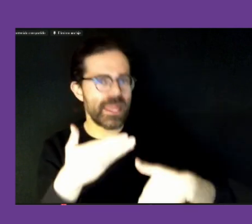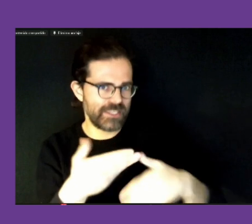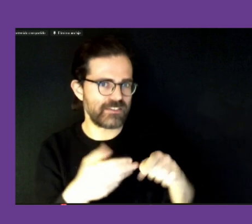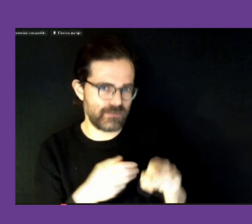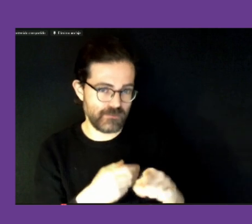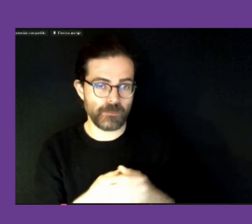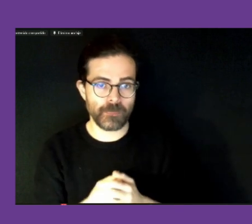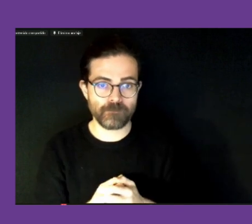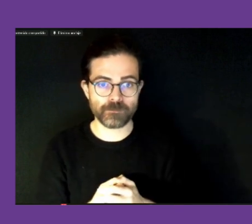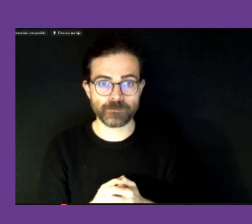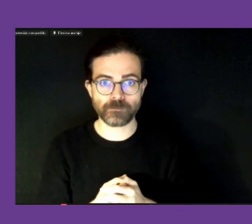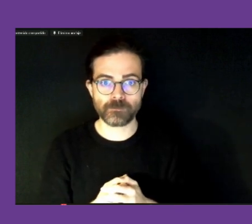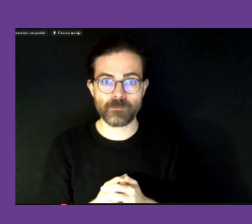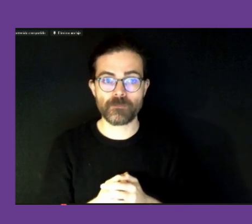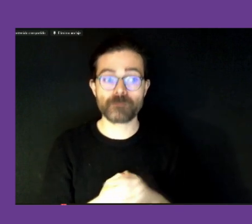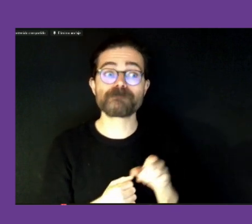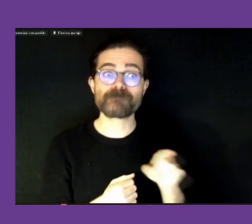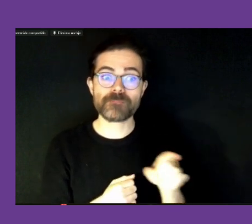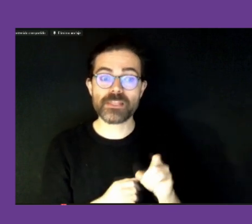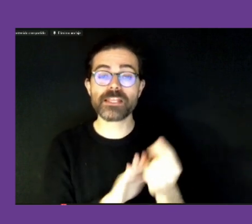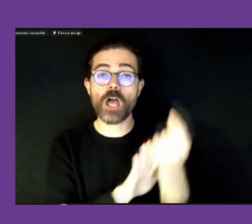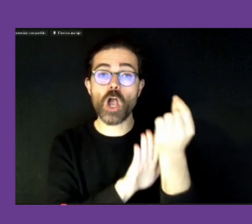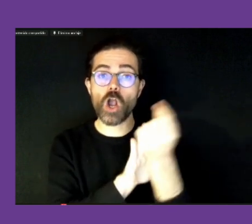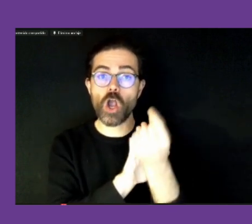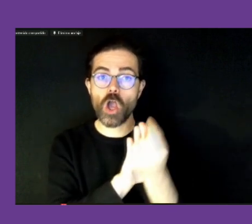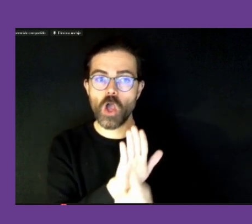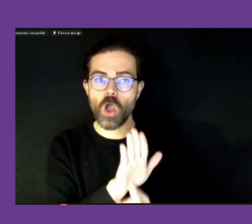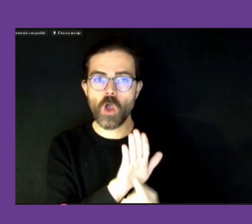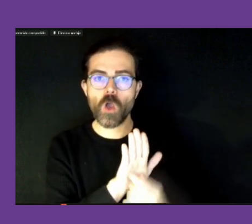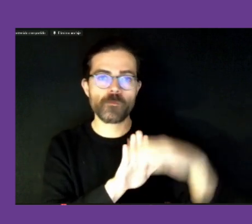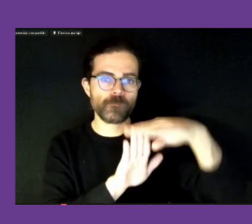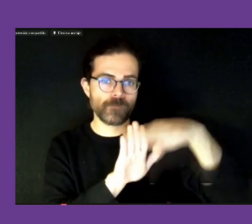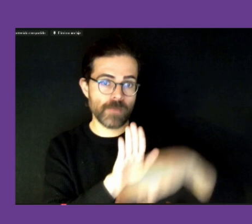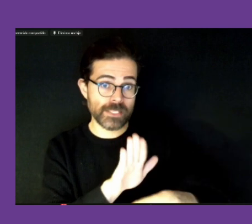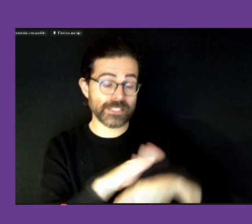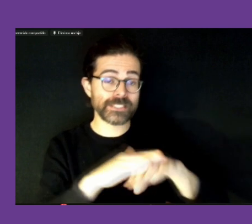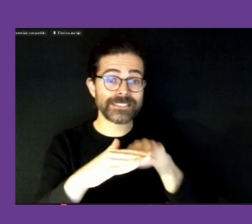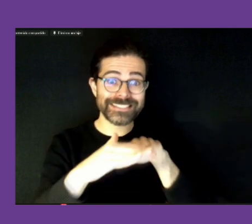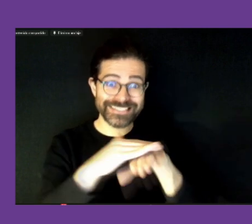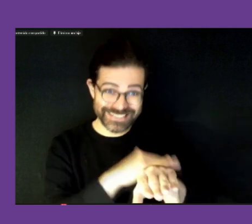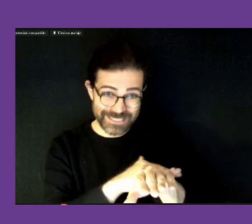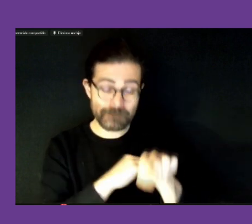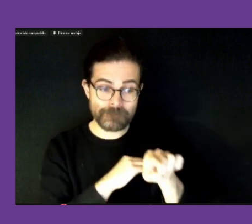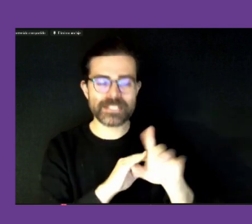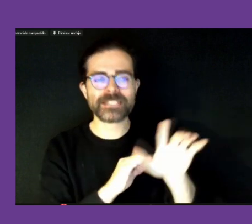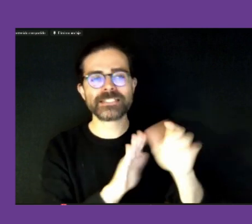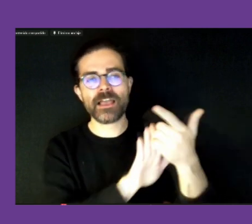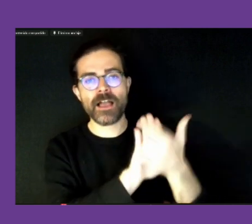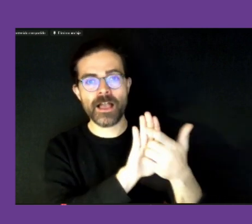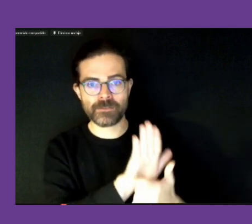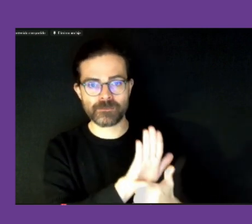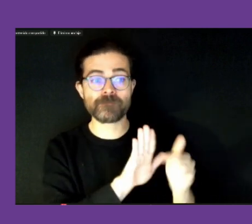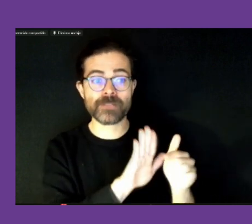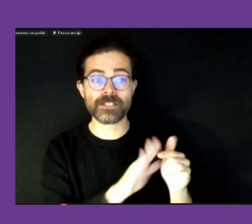two preconditions, it affects to the accessibility of the key issues of the built